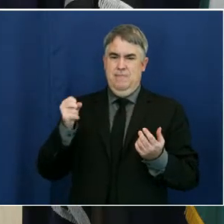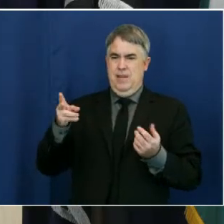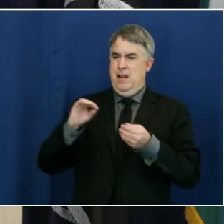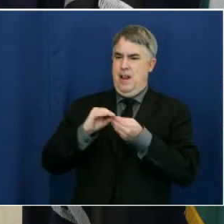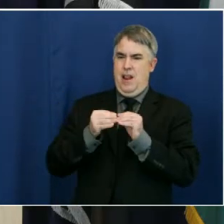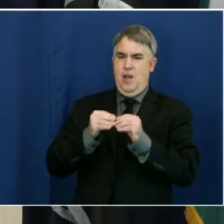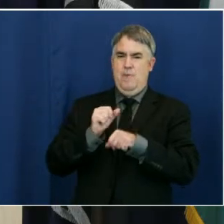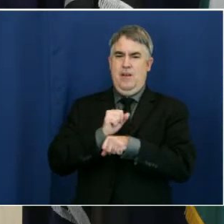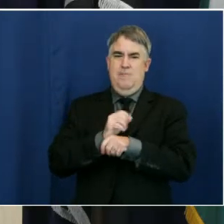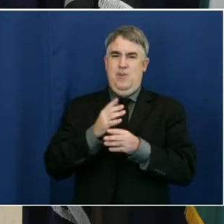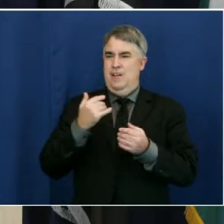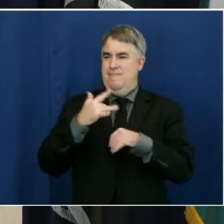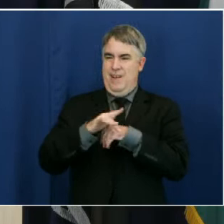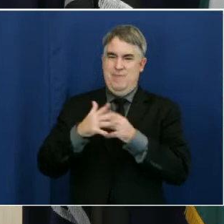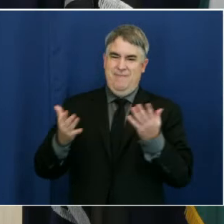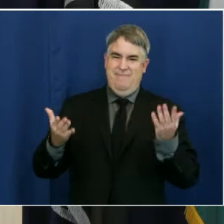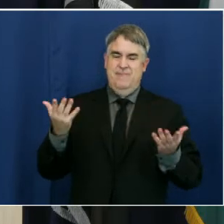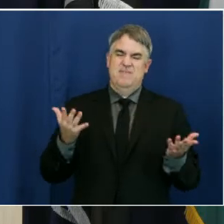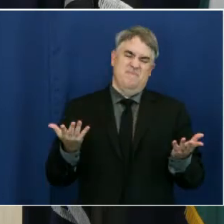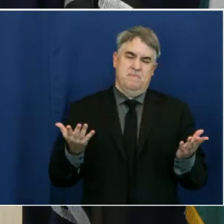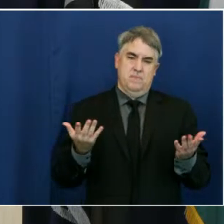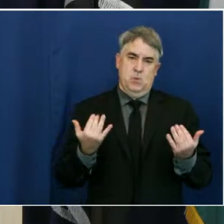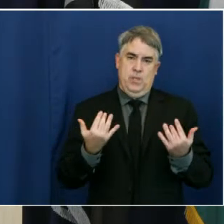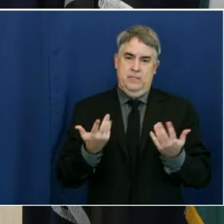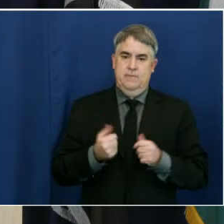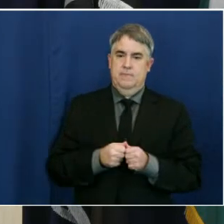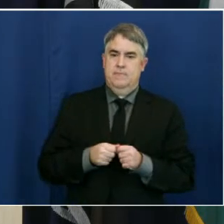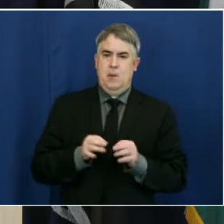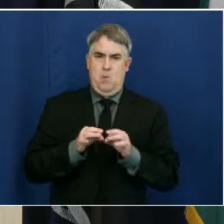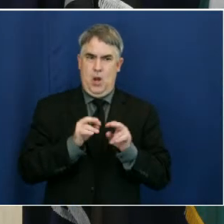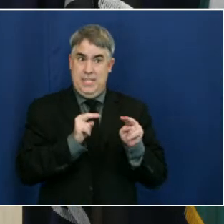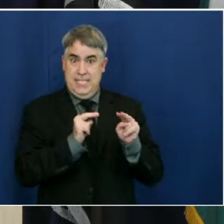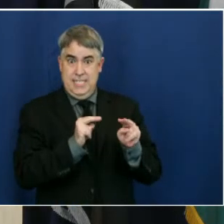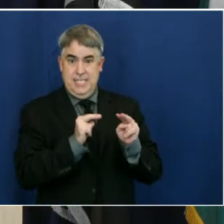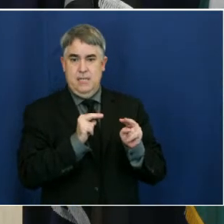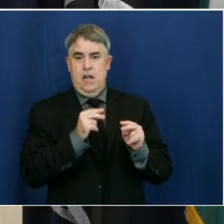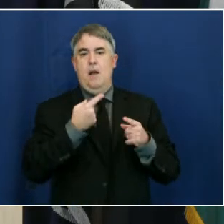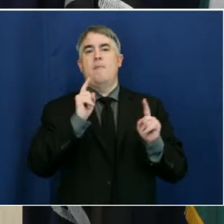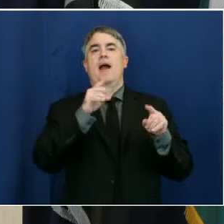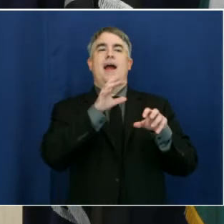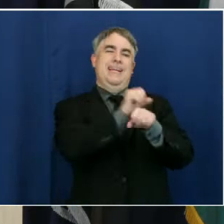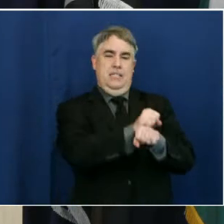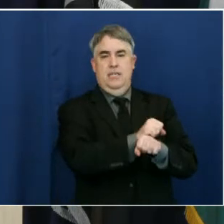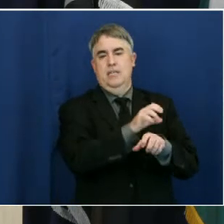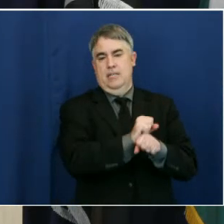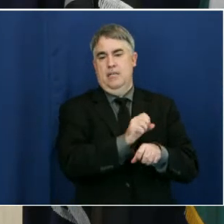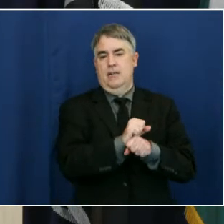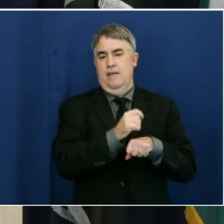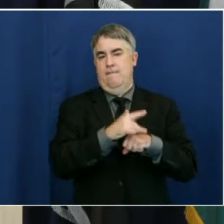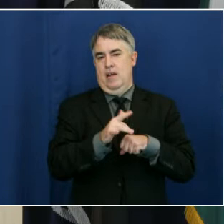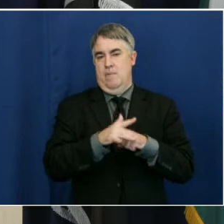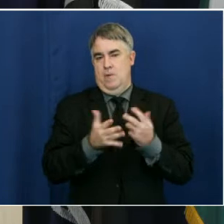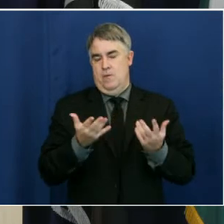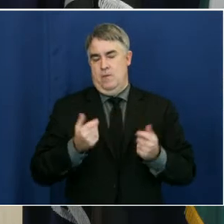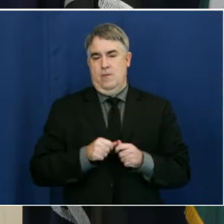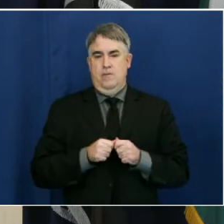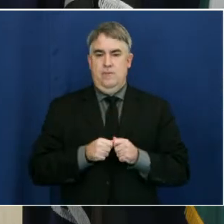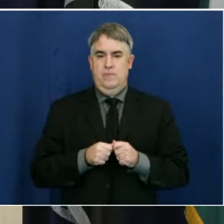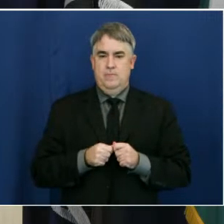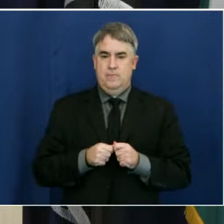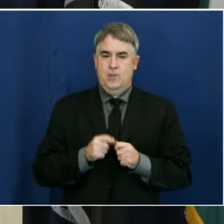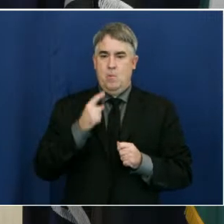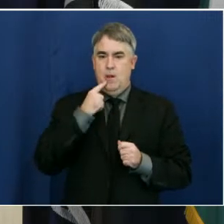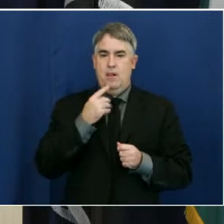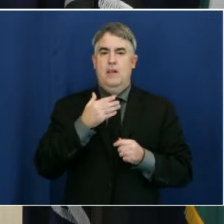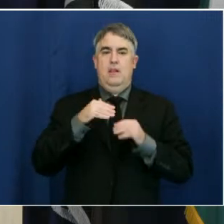real time. And once we see some slack in that system, then under Dr. Wooten's guidance, the